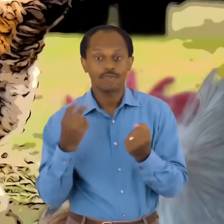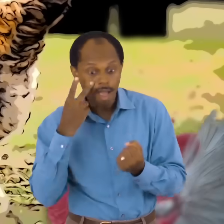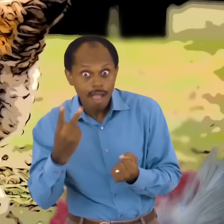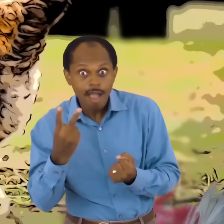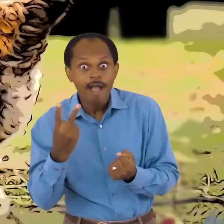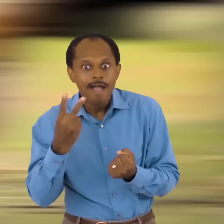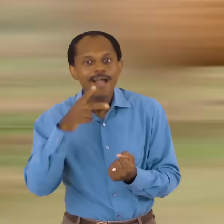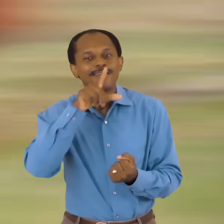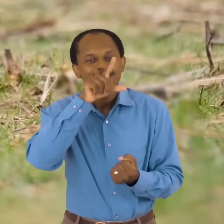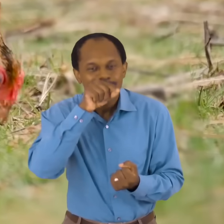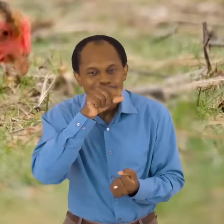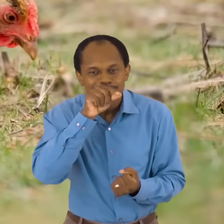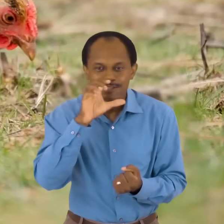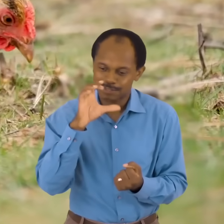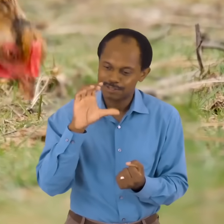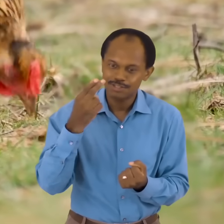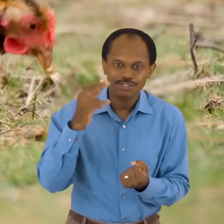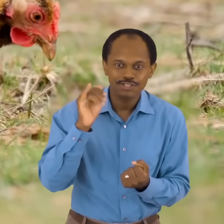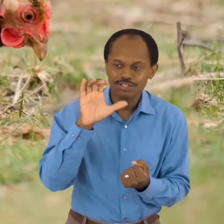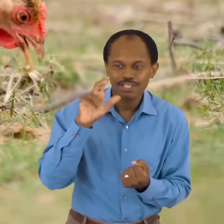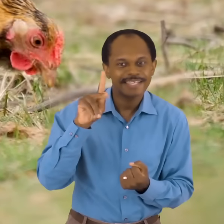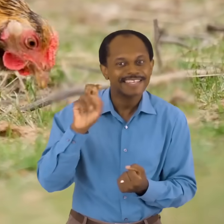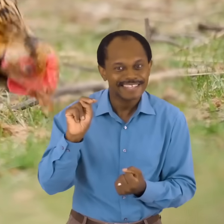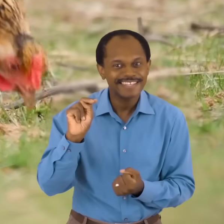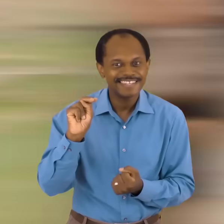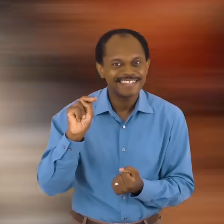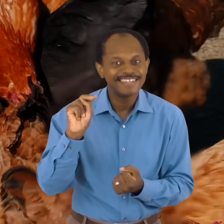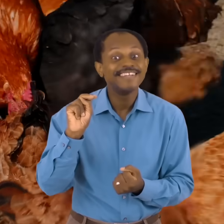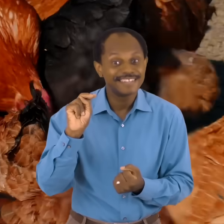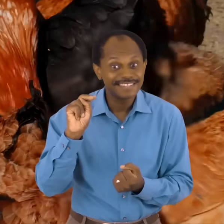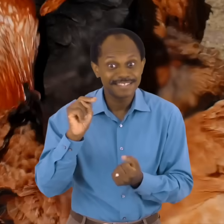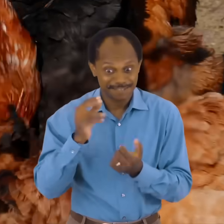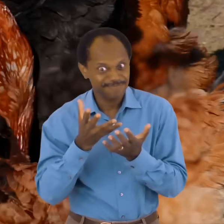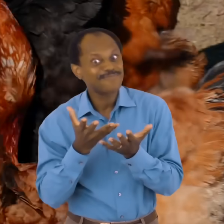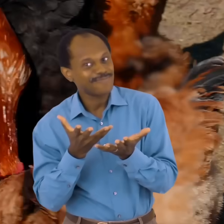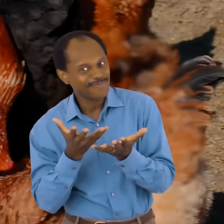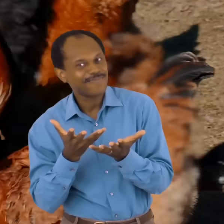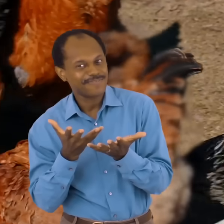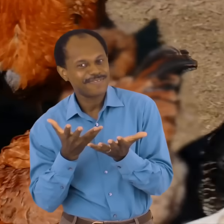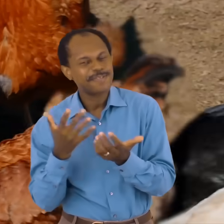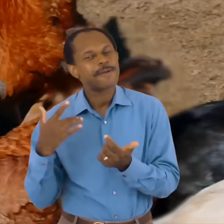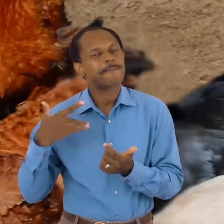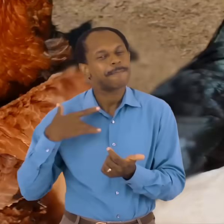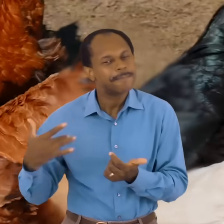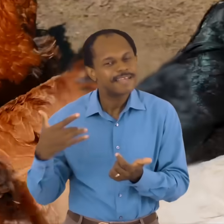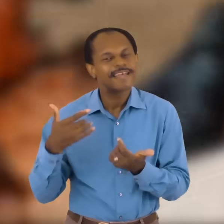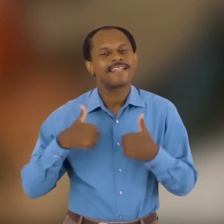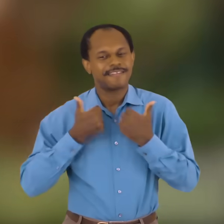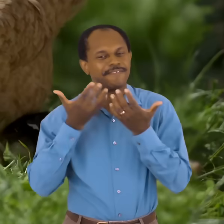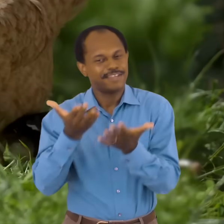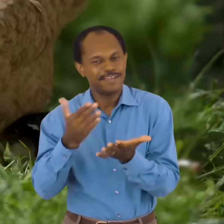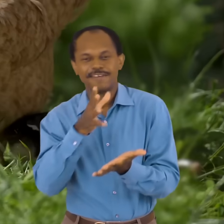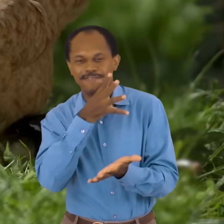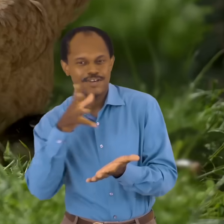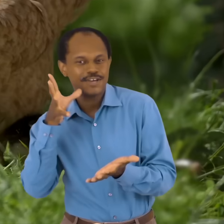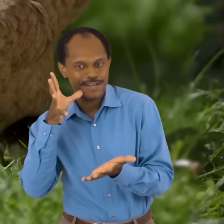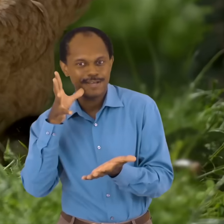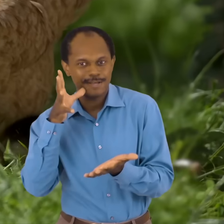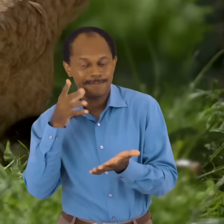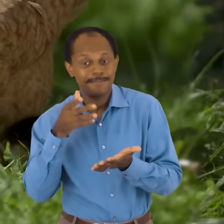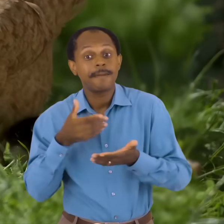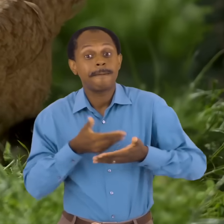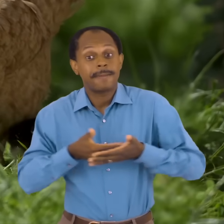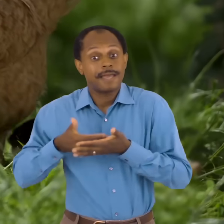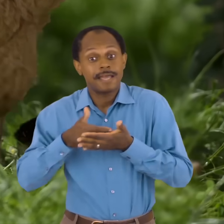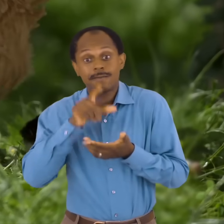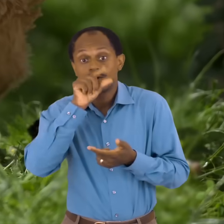chickens next up are chickens chickens are another common farm animal baby chickens